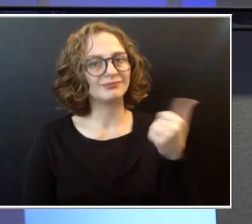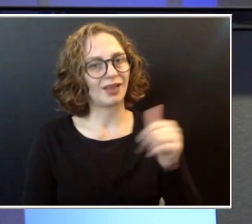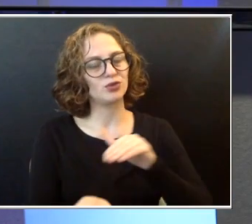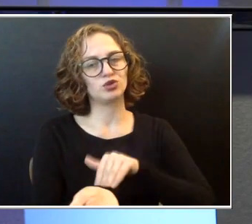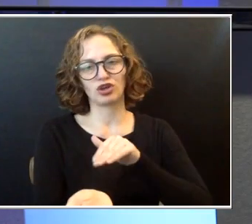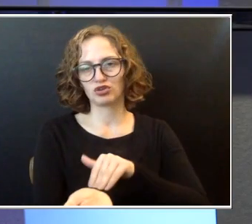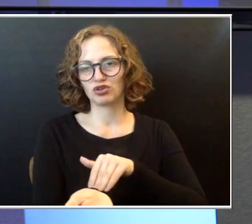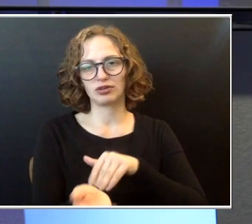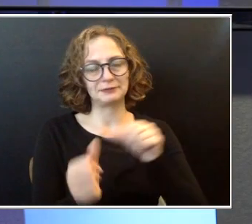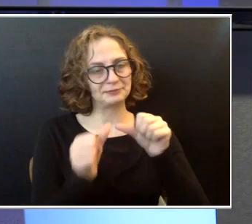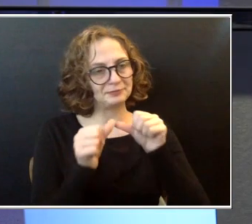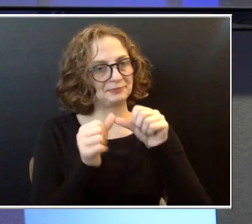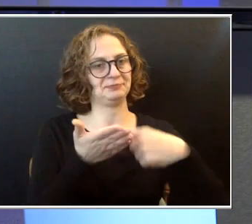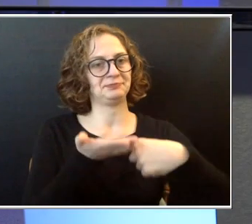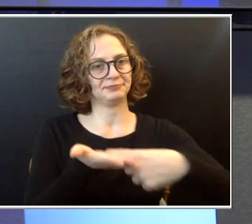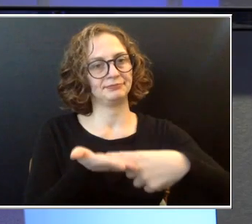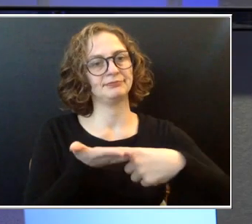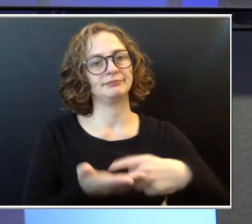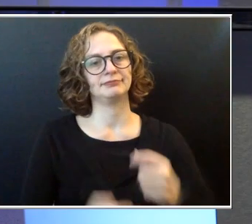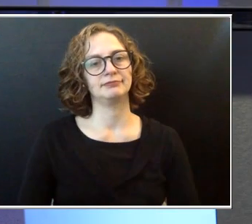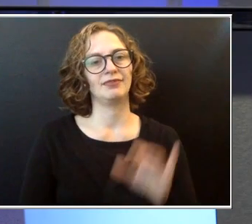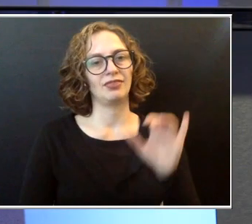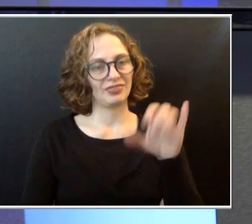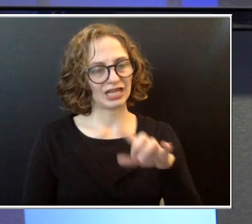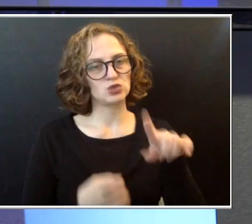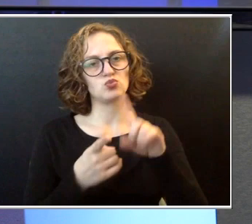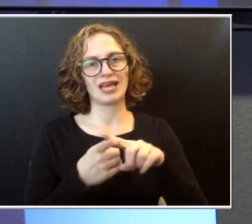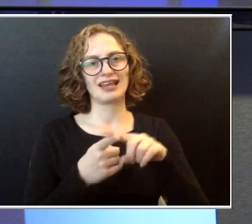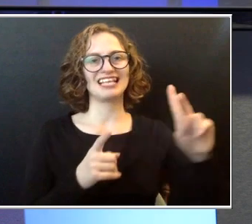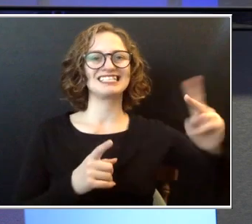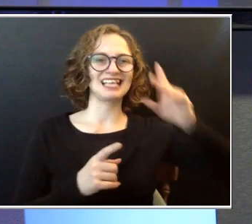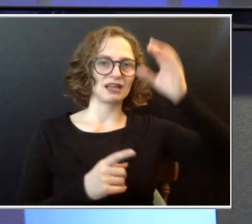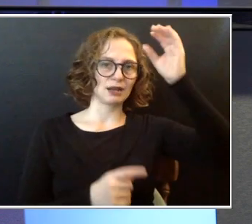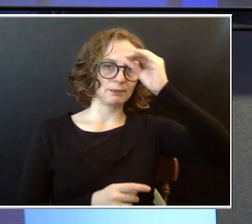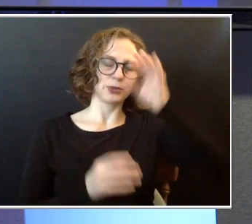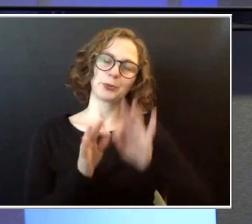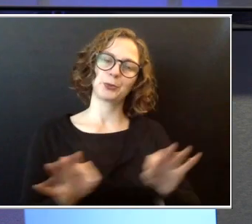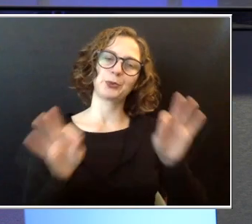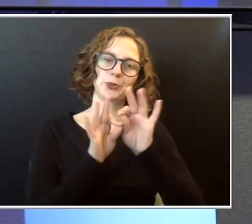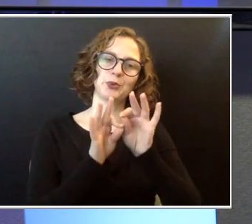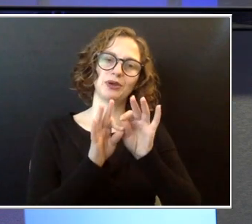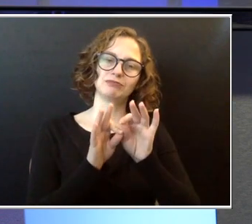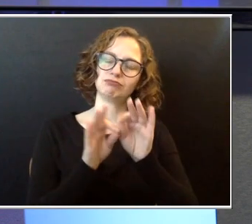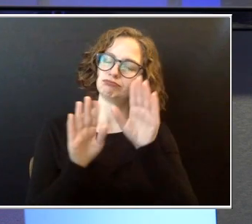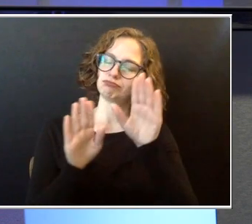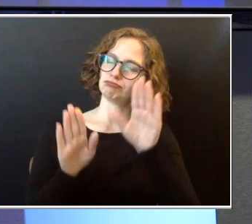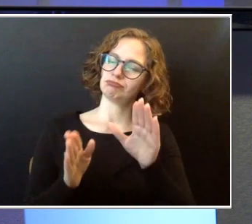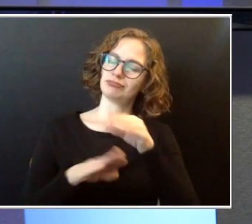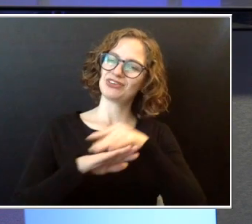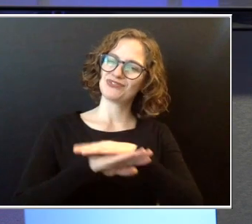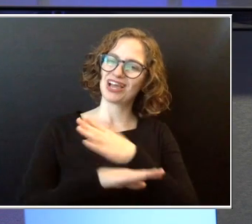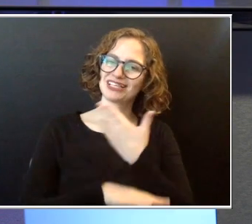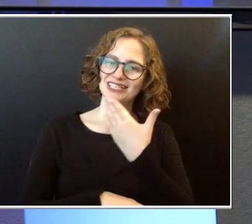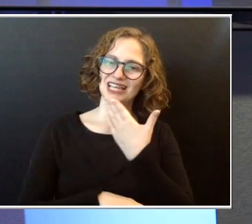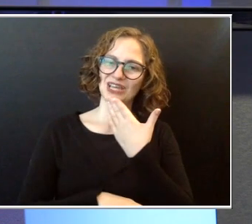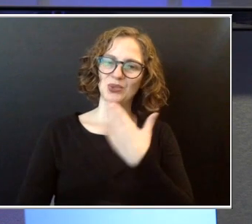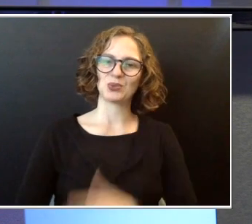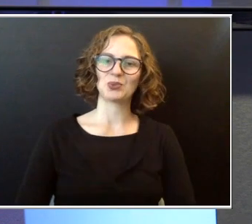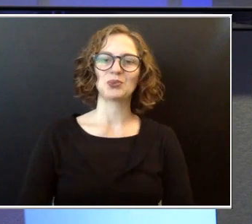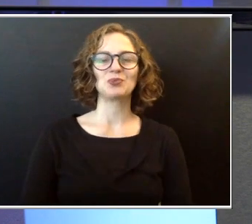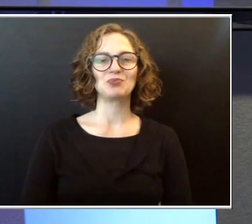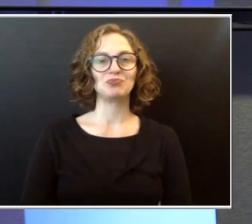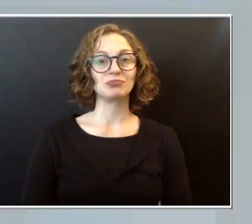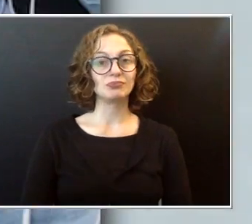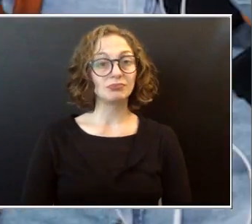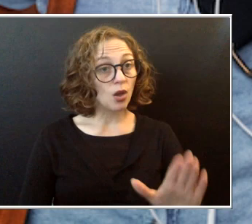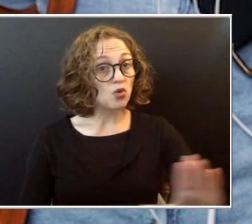seek other opinions. Excellent advice. Thank you very much. So let's send us your questions. We're going to be here